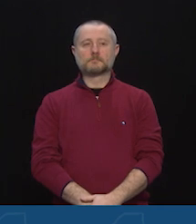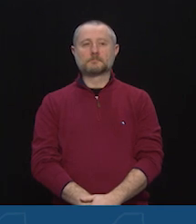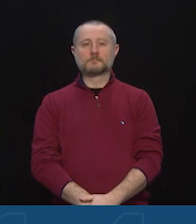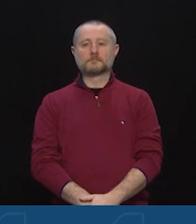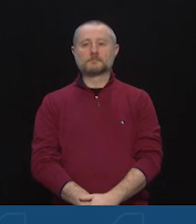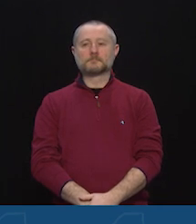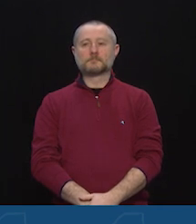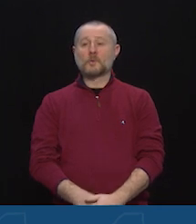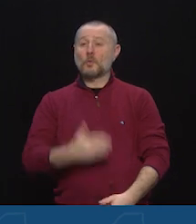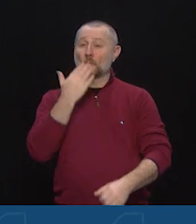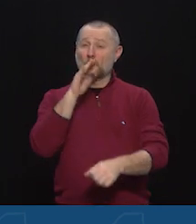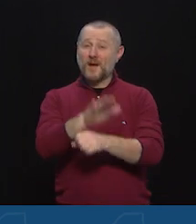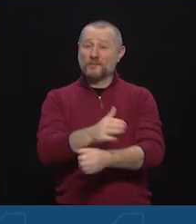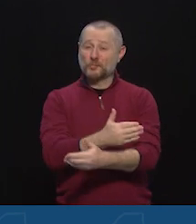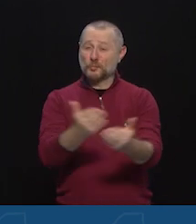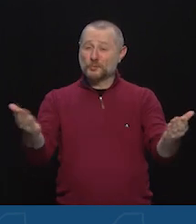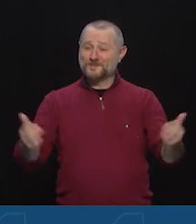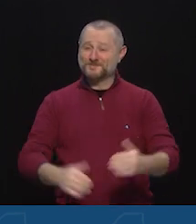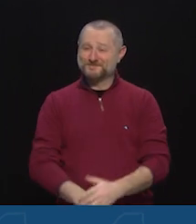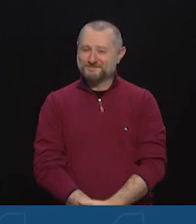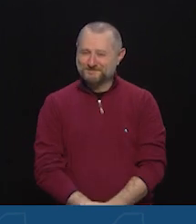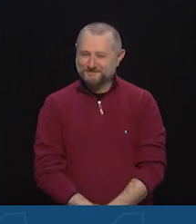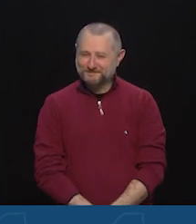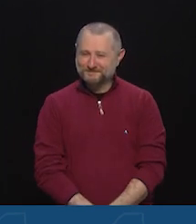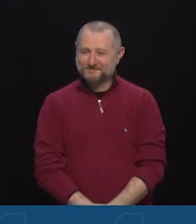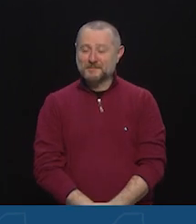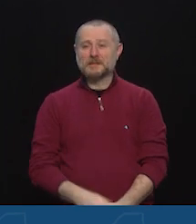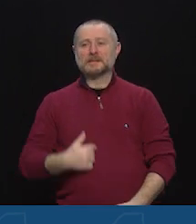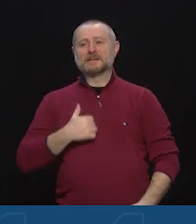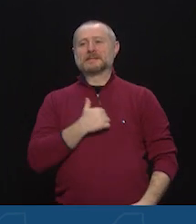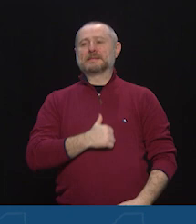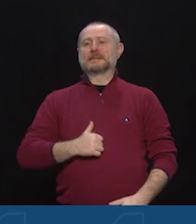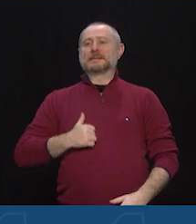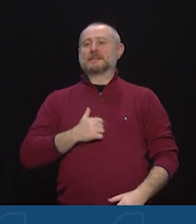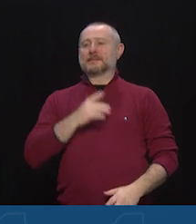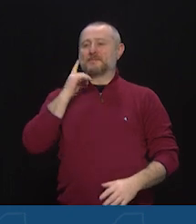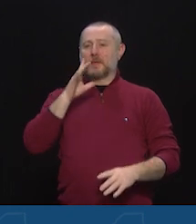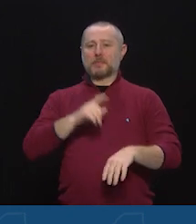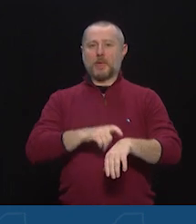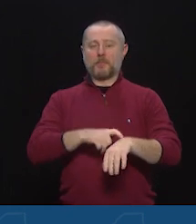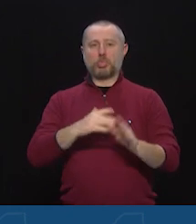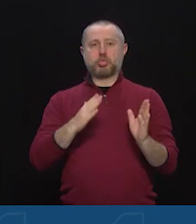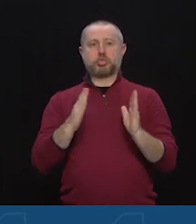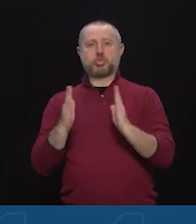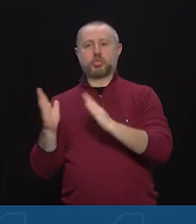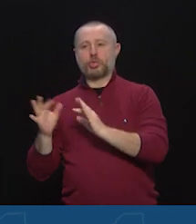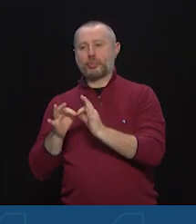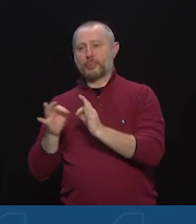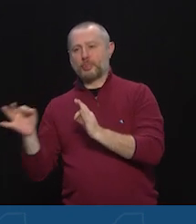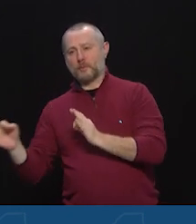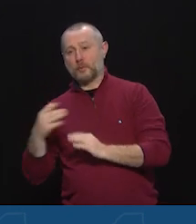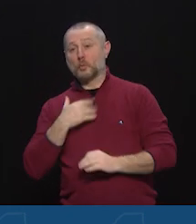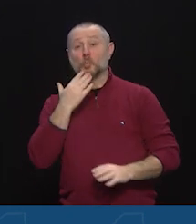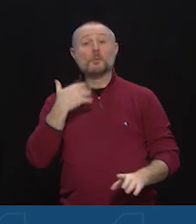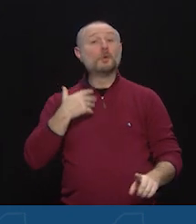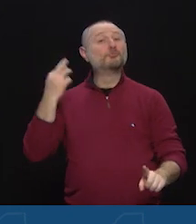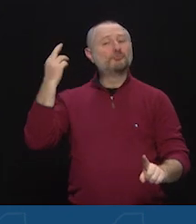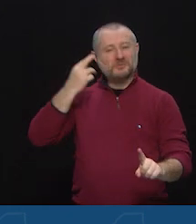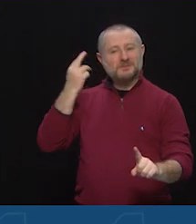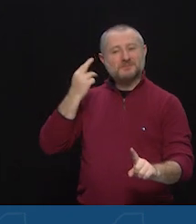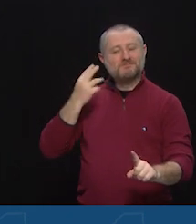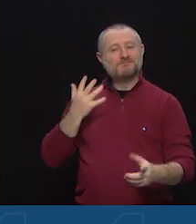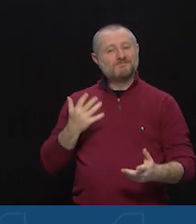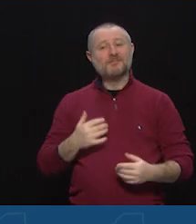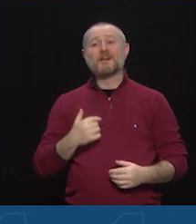Well, good afternoon. I am apologetic for the delay in time, but it was for a worthy purpose. I just came from St.